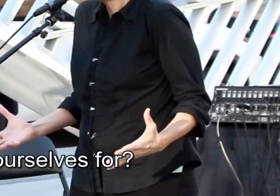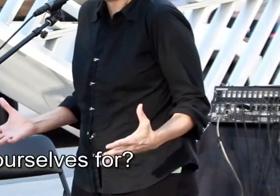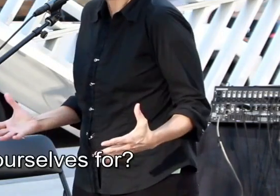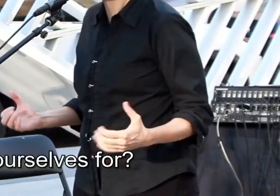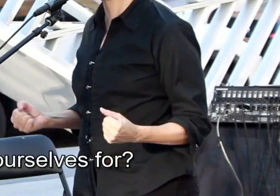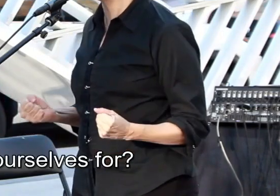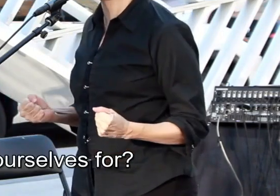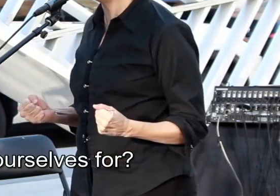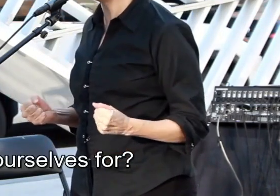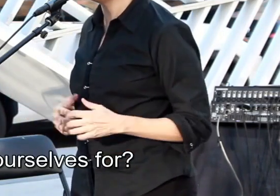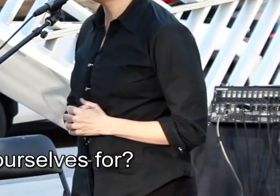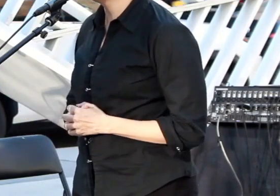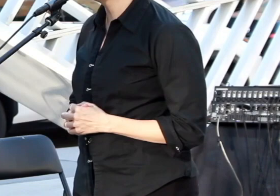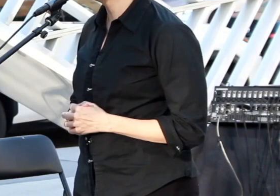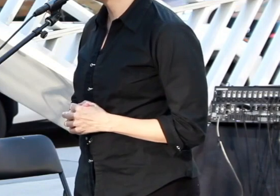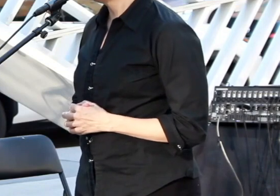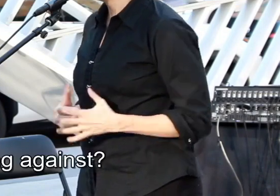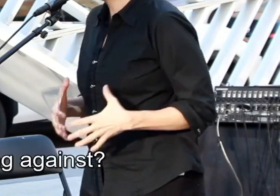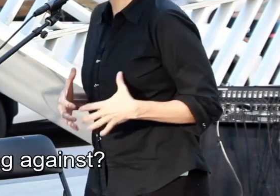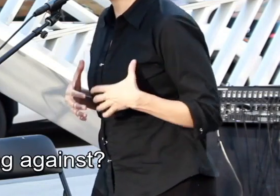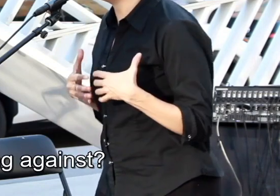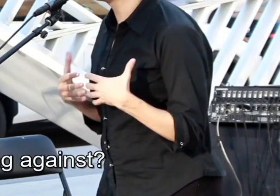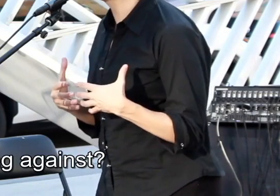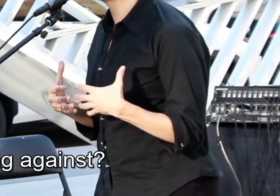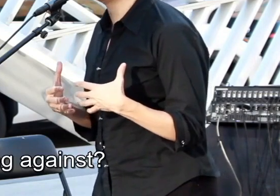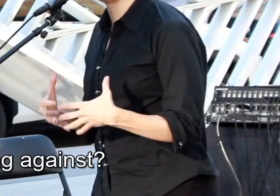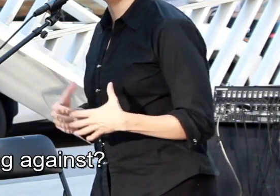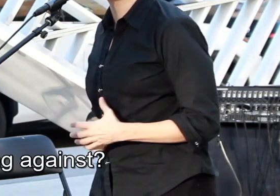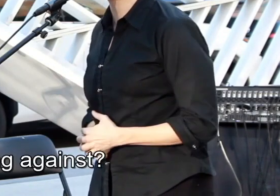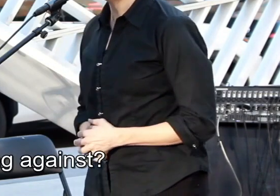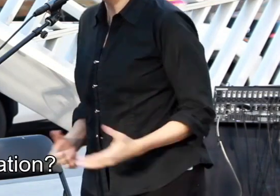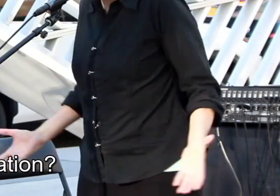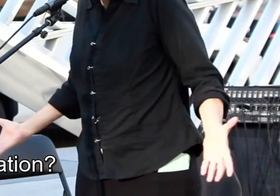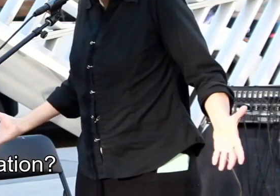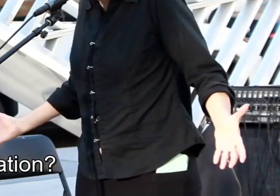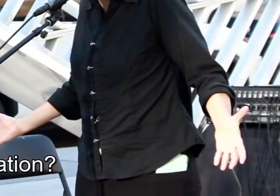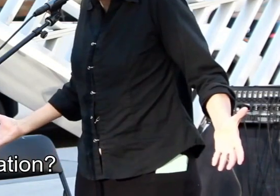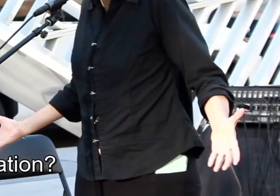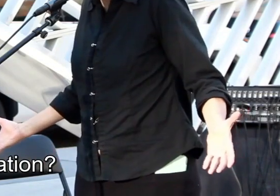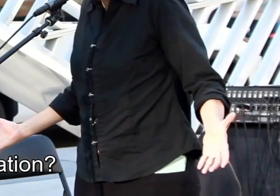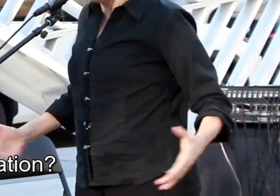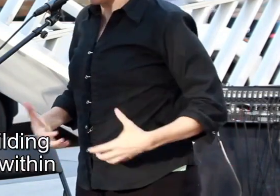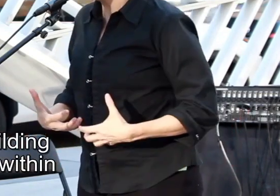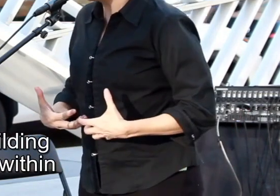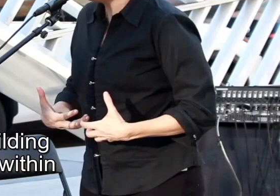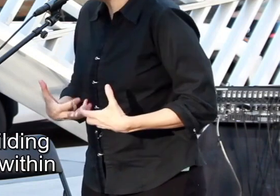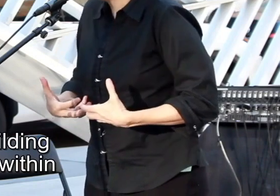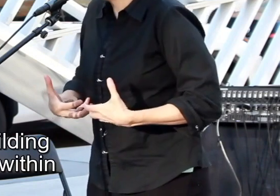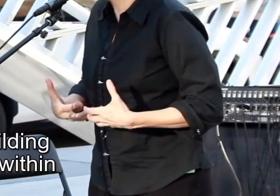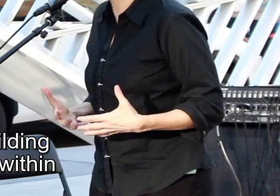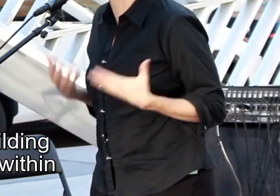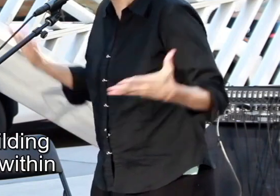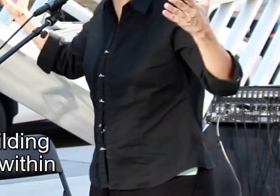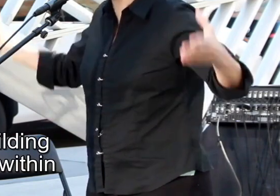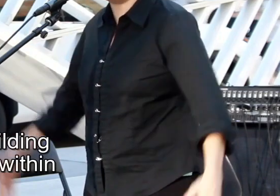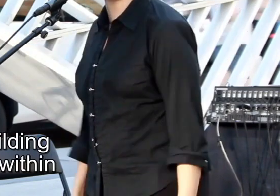What were we bracing ourselves for? What were we warring against? A fear of annihilation? An agitation